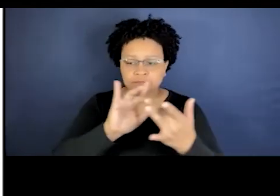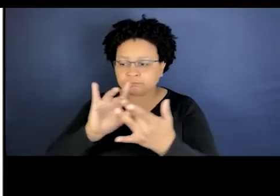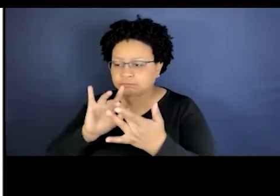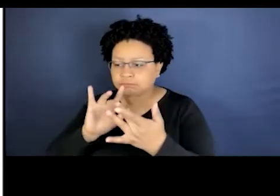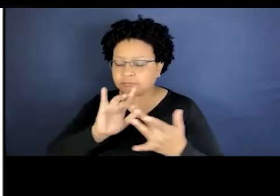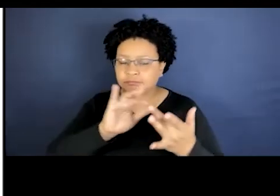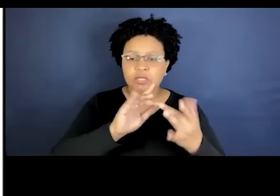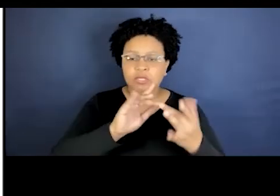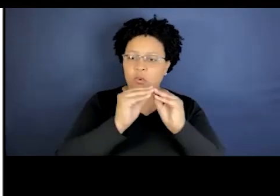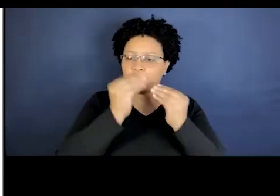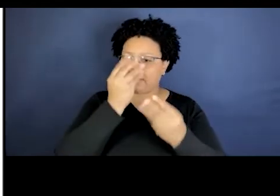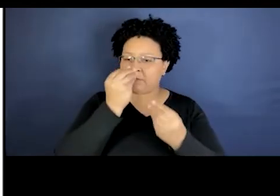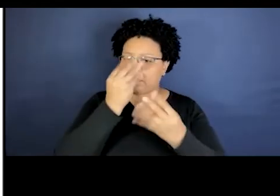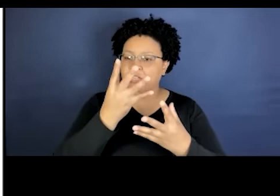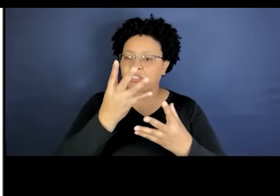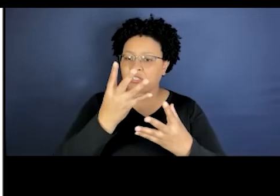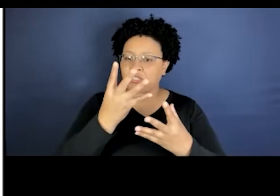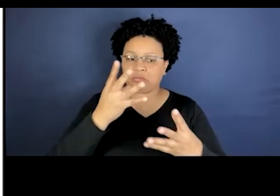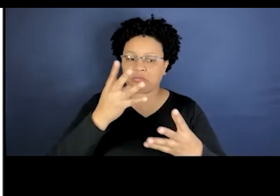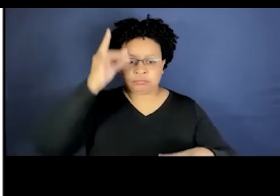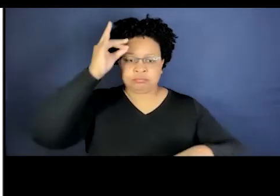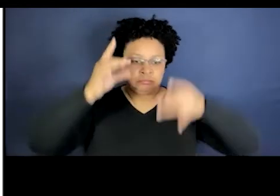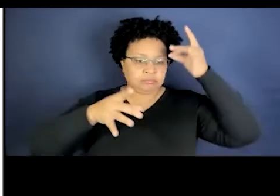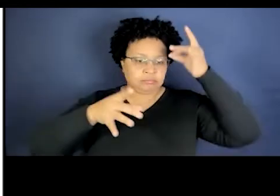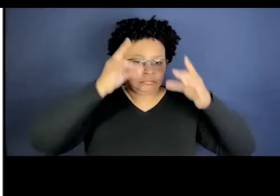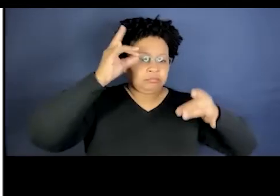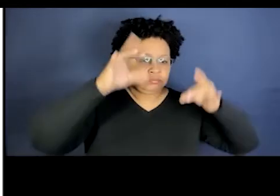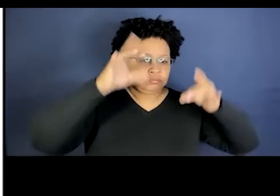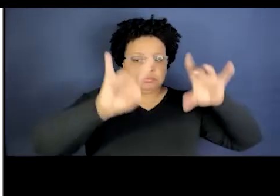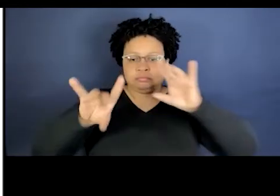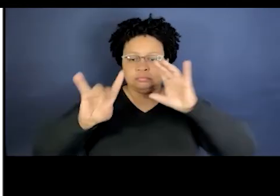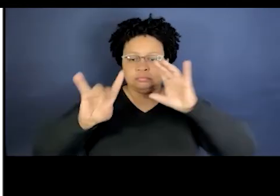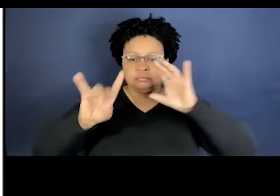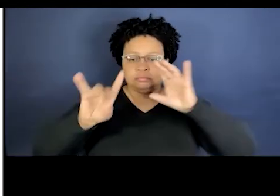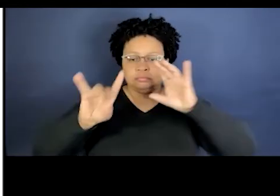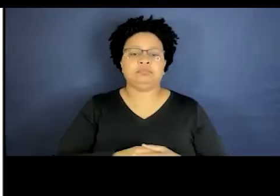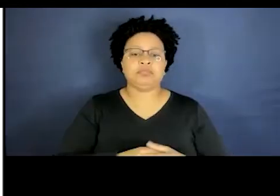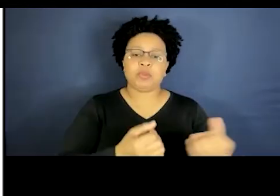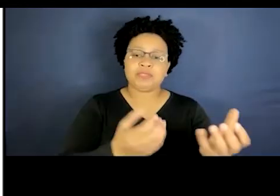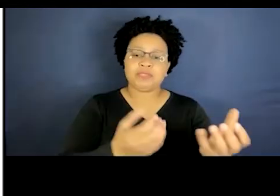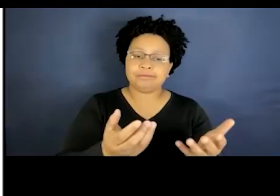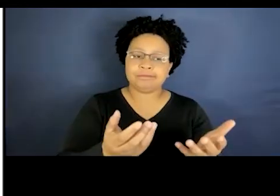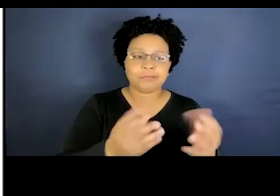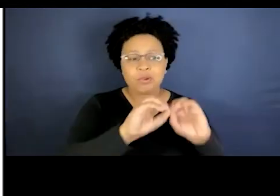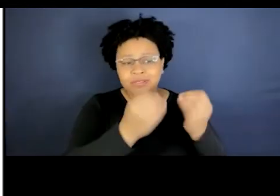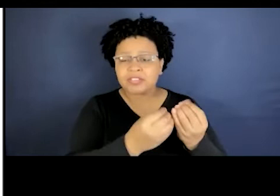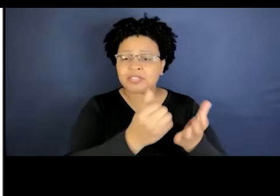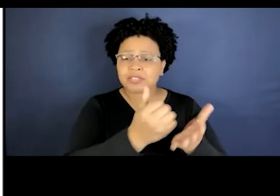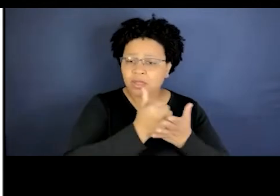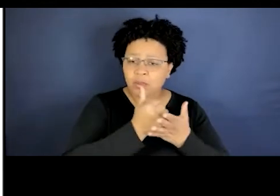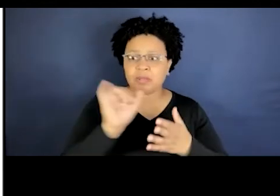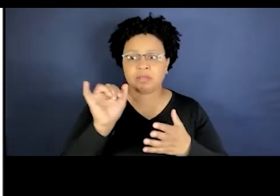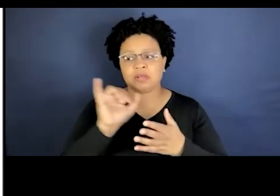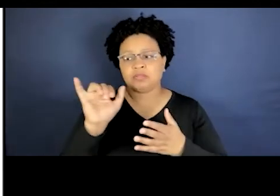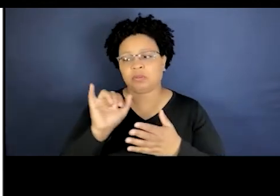who can be very helpful, but also from parents who can tell you tips and